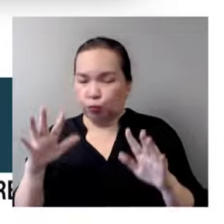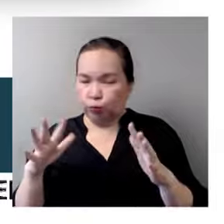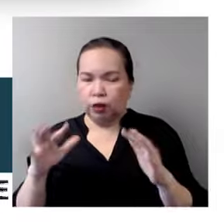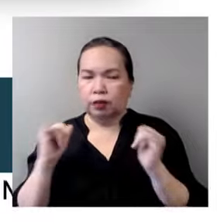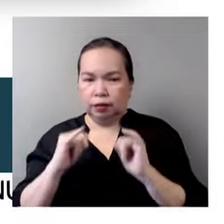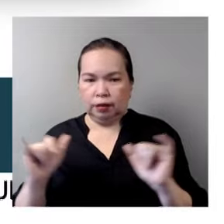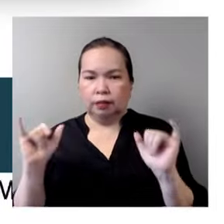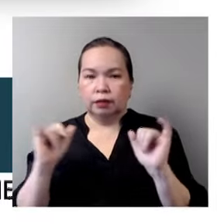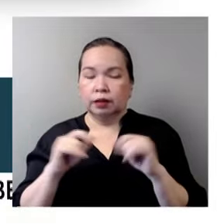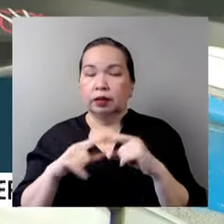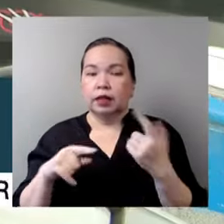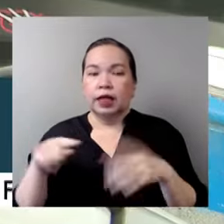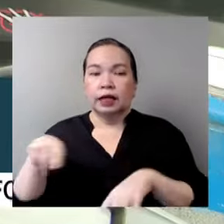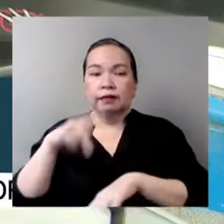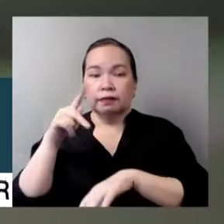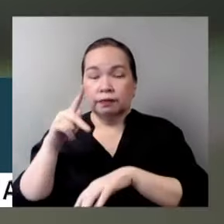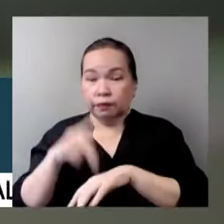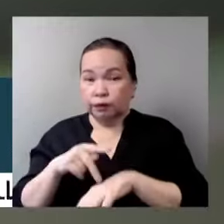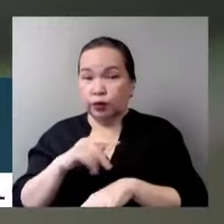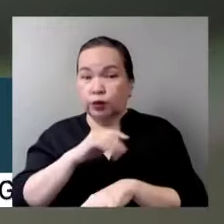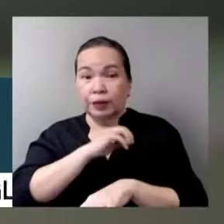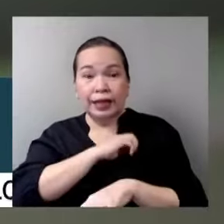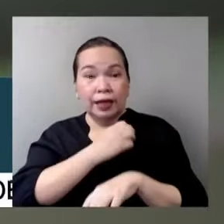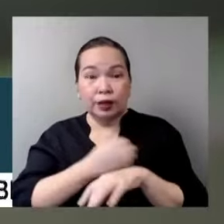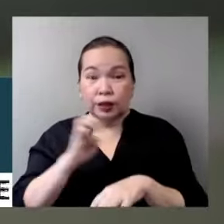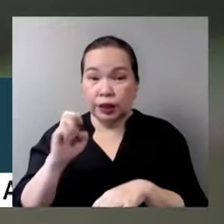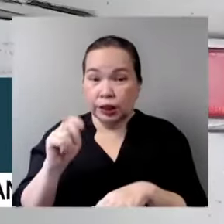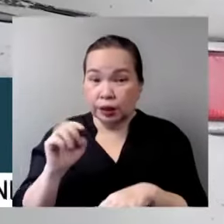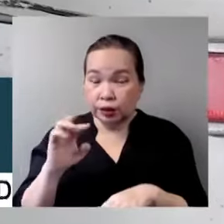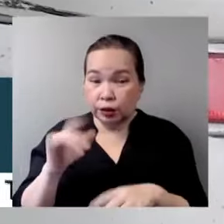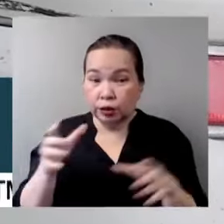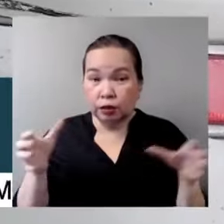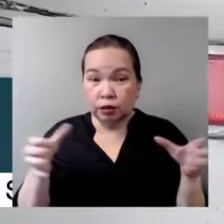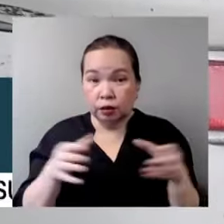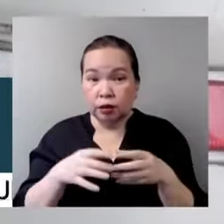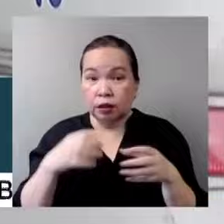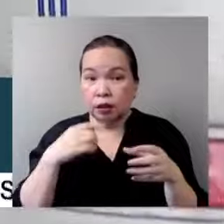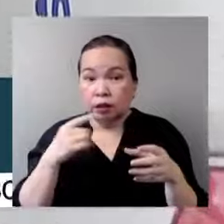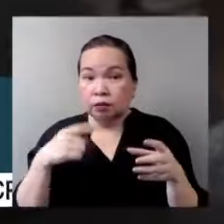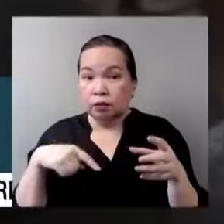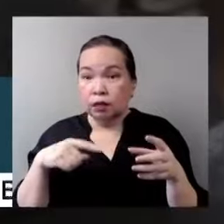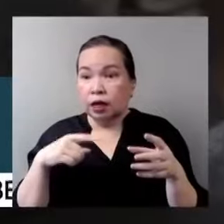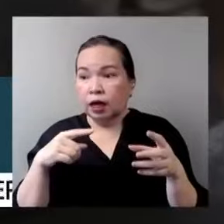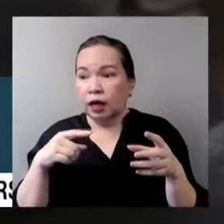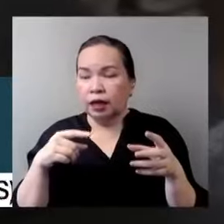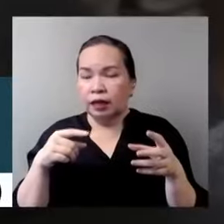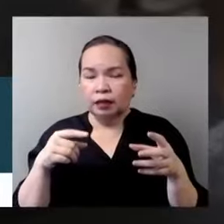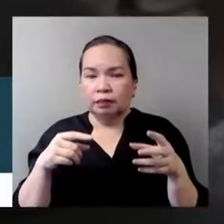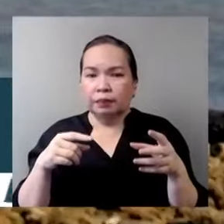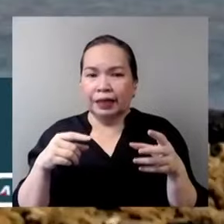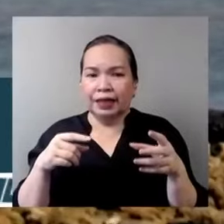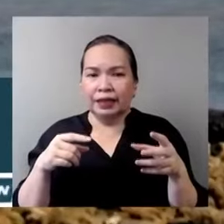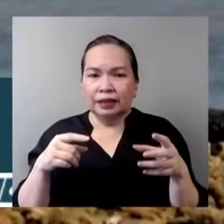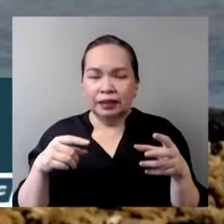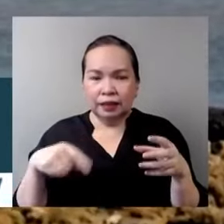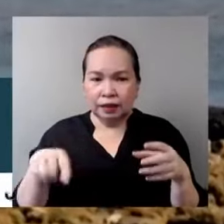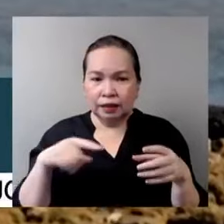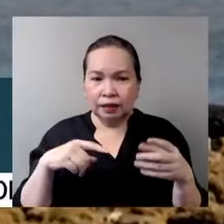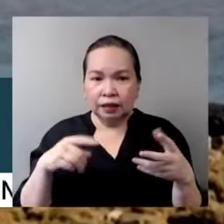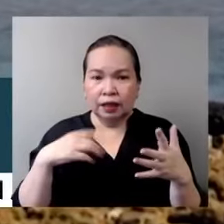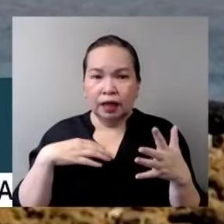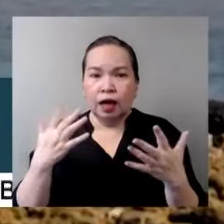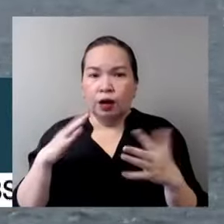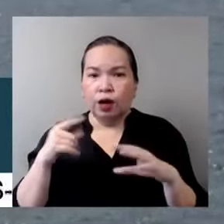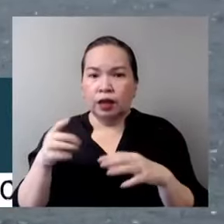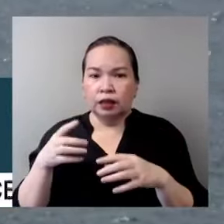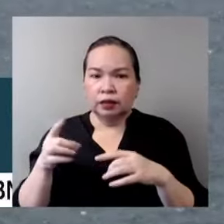Energy Department cites the escalation of tensions in the Middle East, as well as growing global oil demand, as driving factors